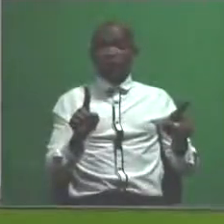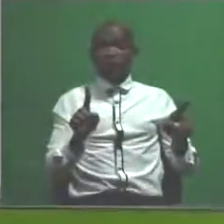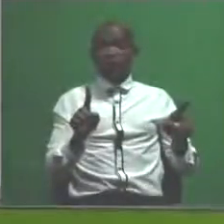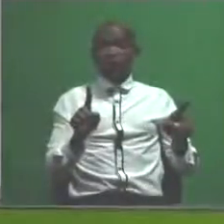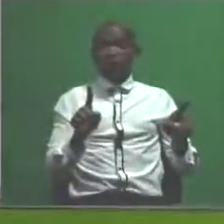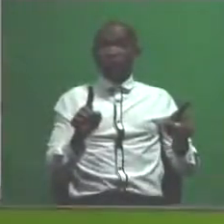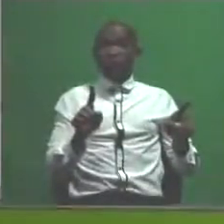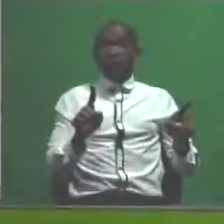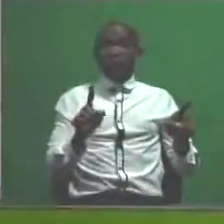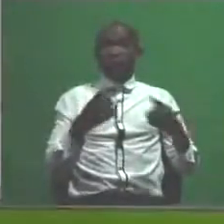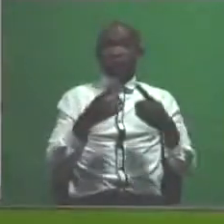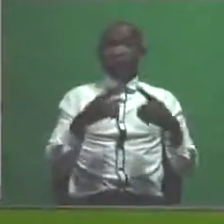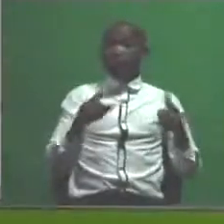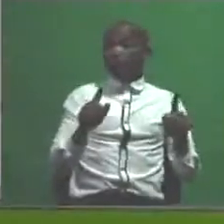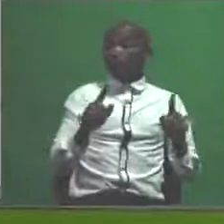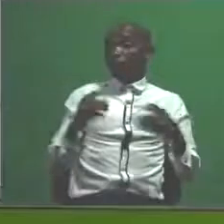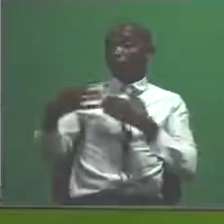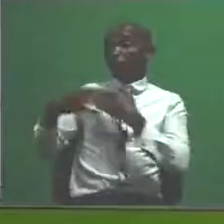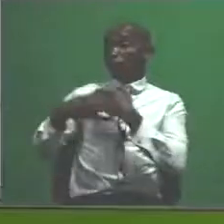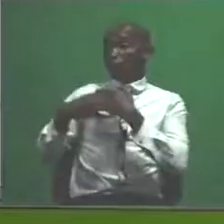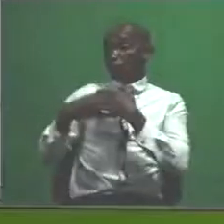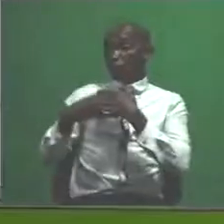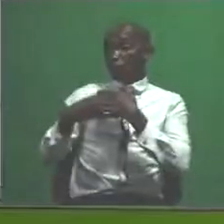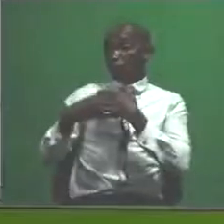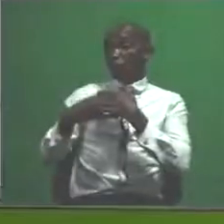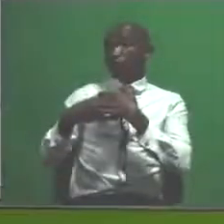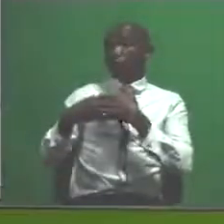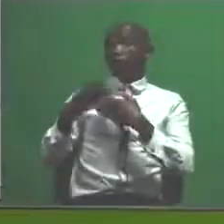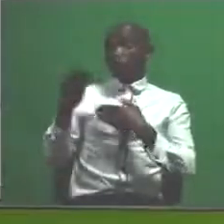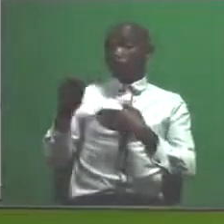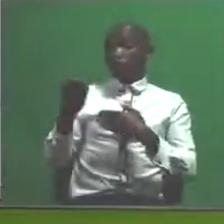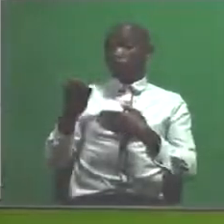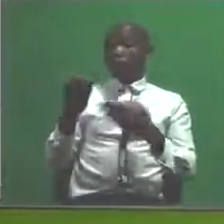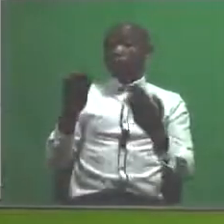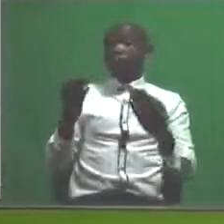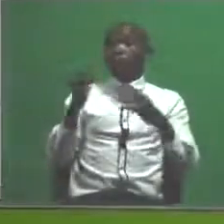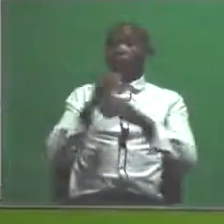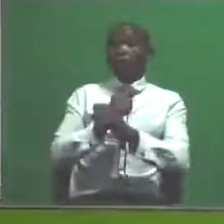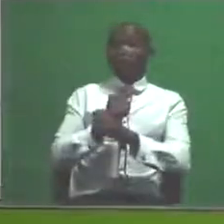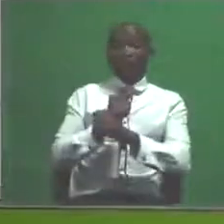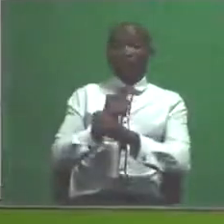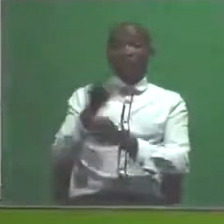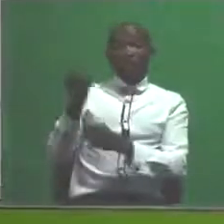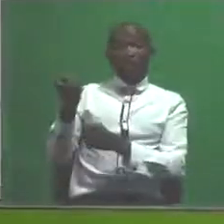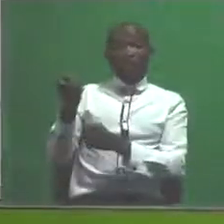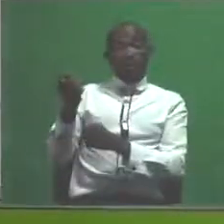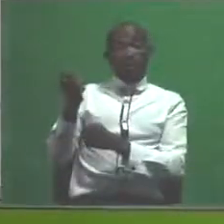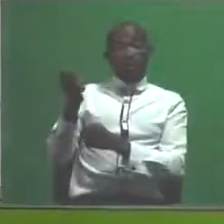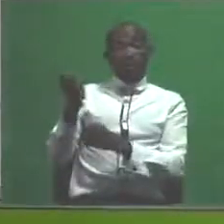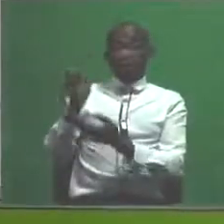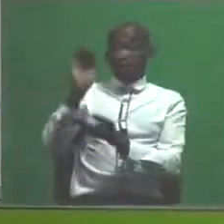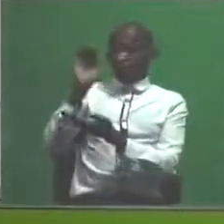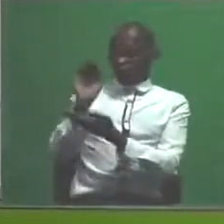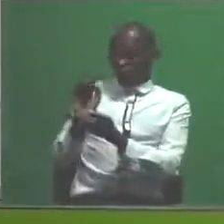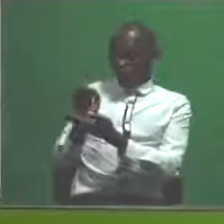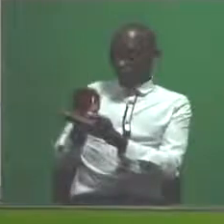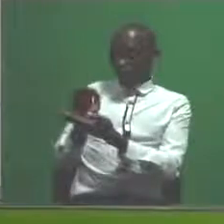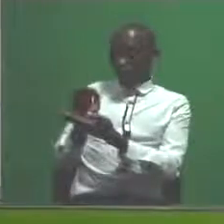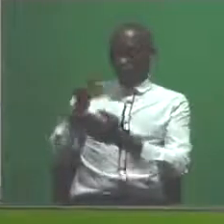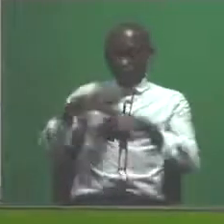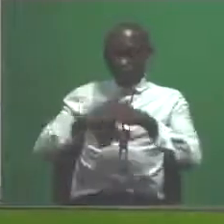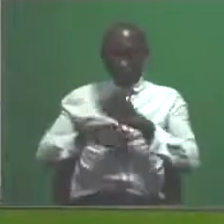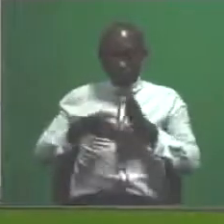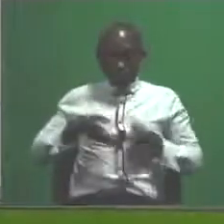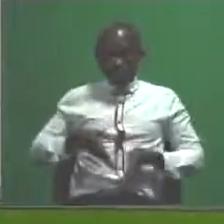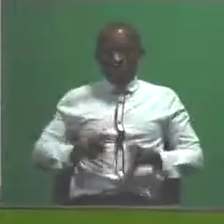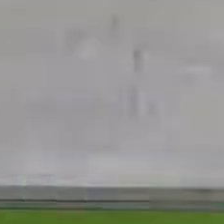and exothermic profile. That is, we have much less energy in product in a profile